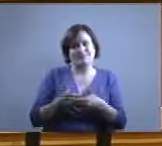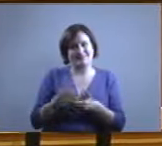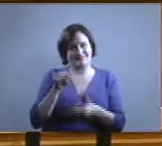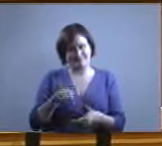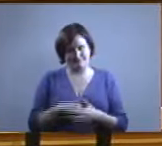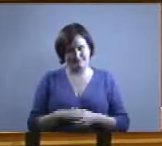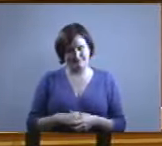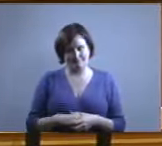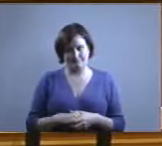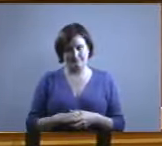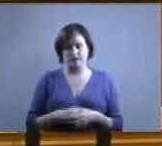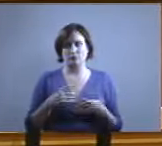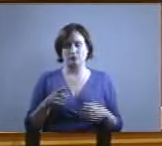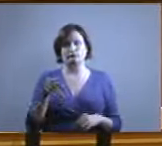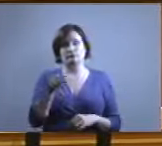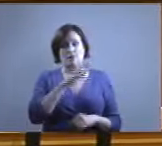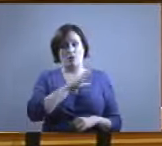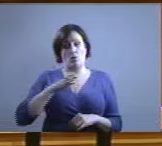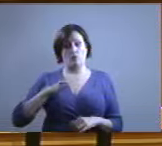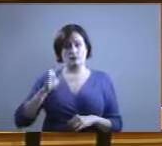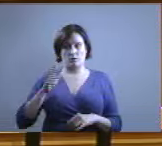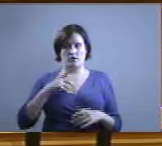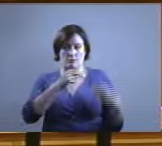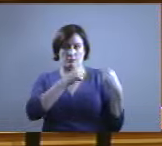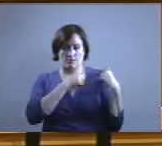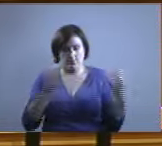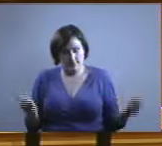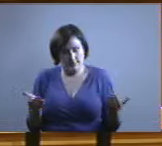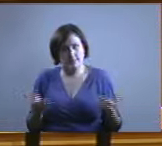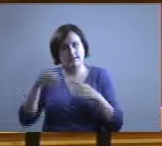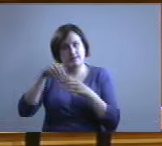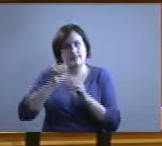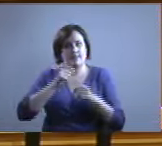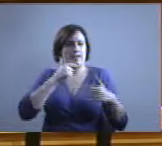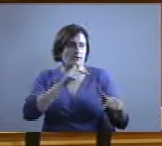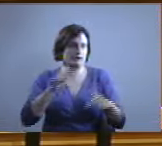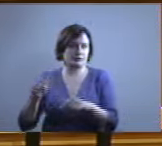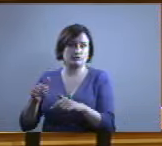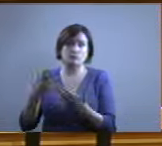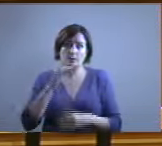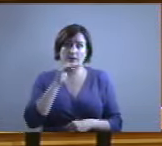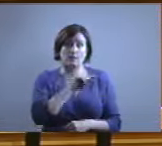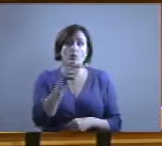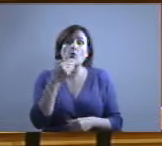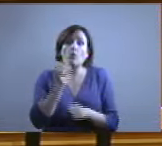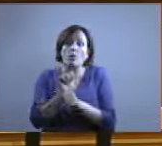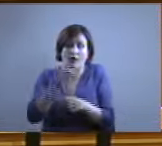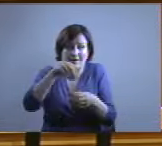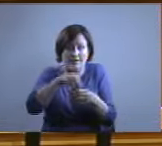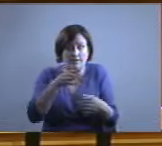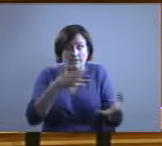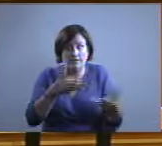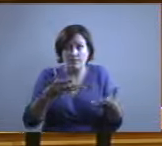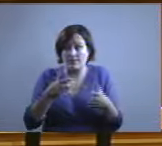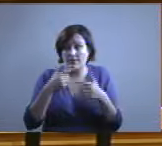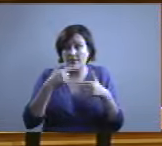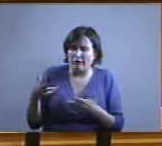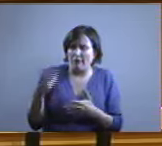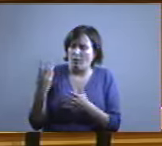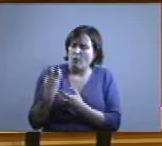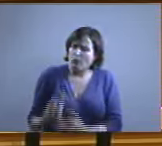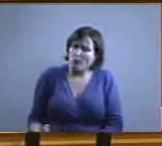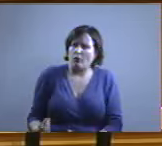council will promote indigenous languages by ensuring that people working in the language sector are not exploited and are paid what